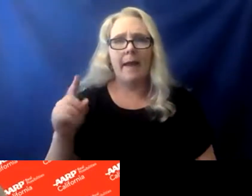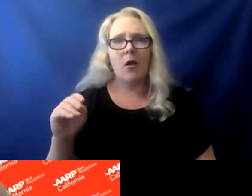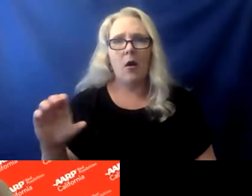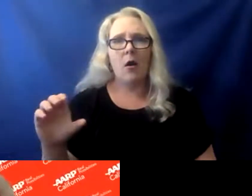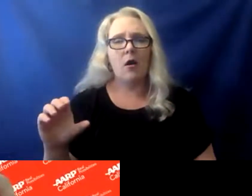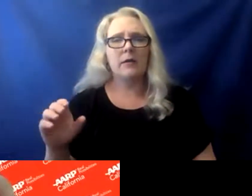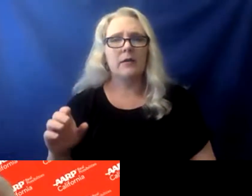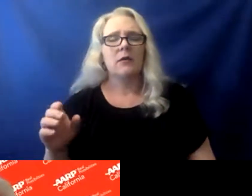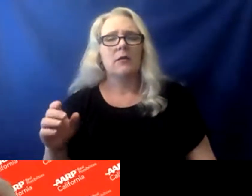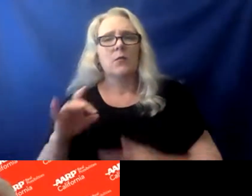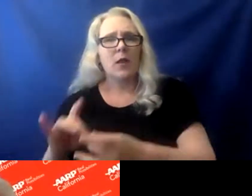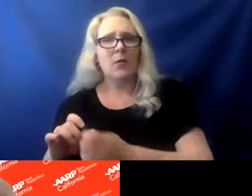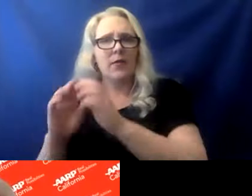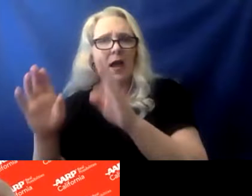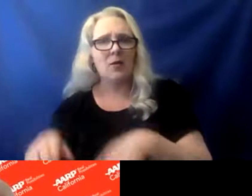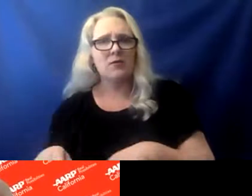housing. That is it ready to